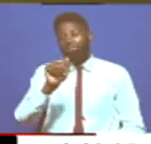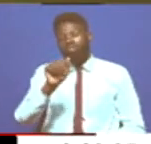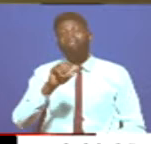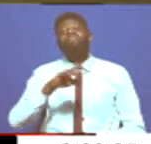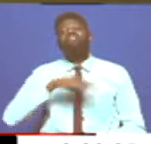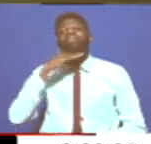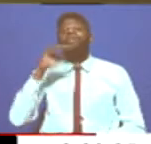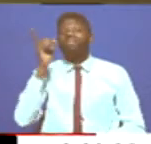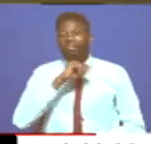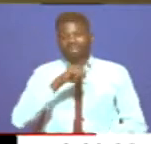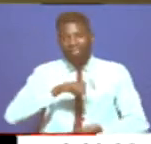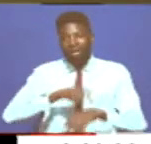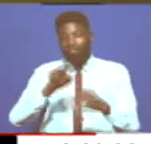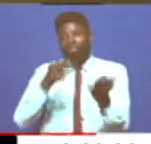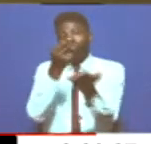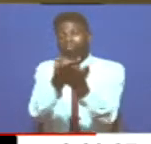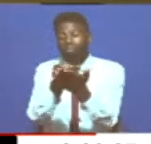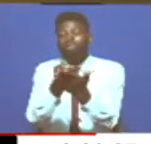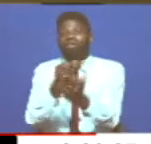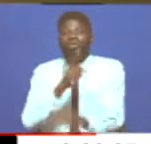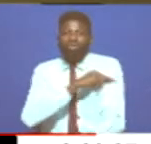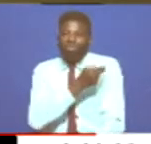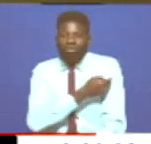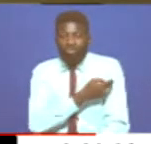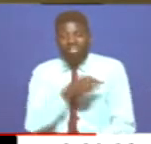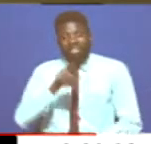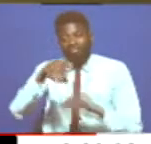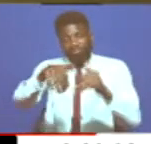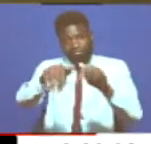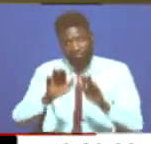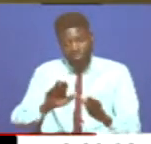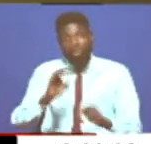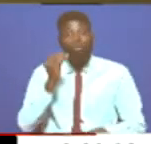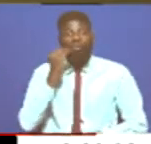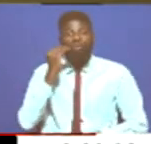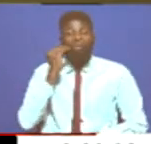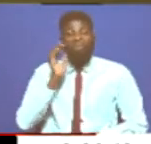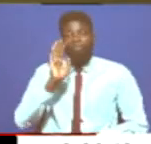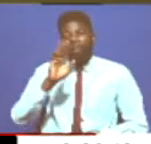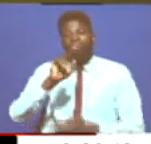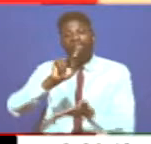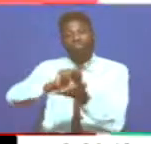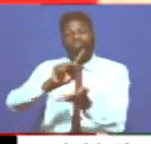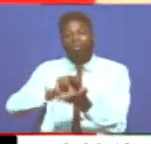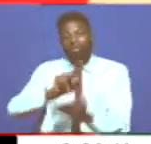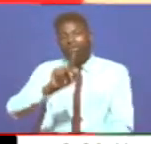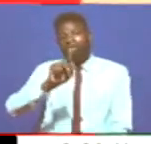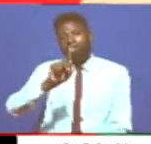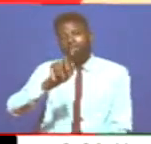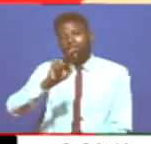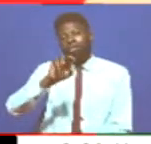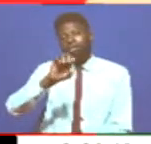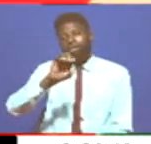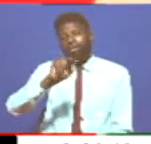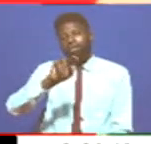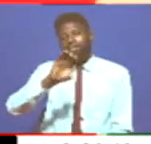were interred at his home in Kenacha, Kuria constituency. Take a look.